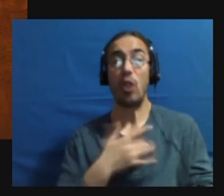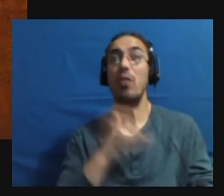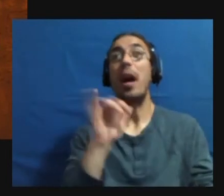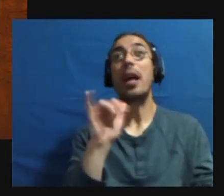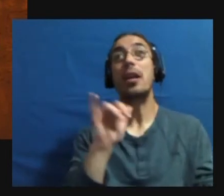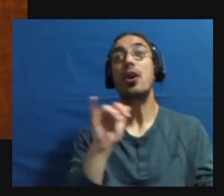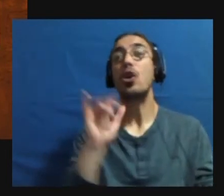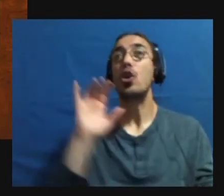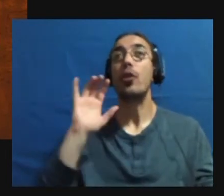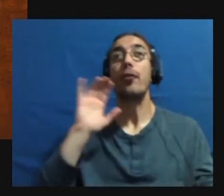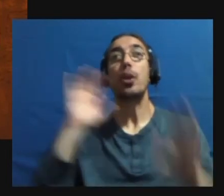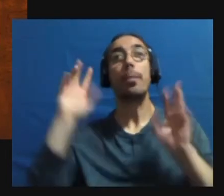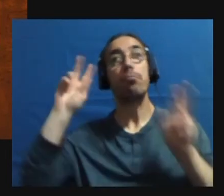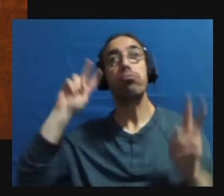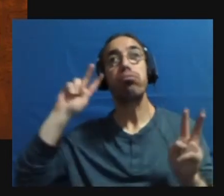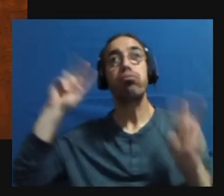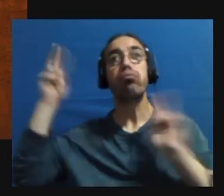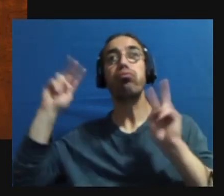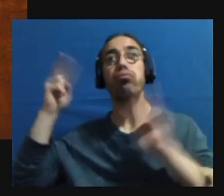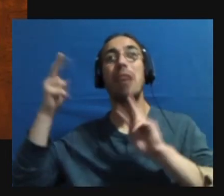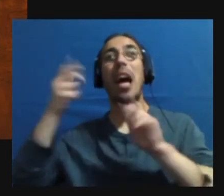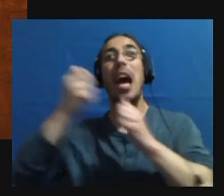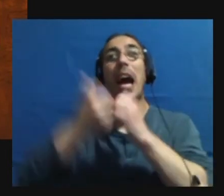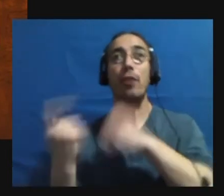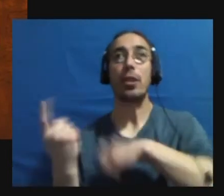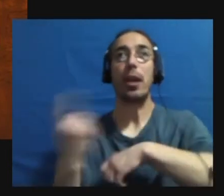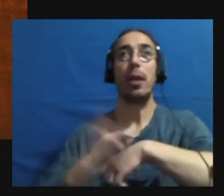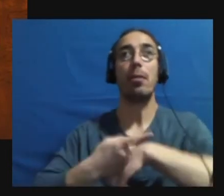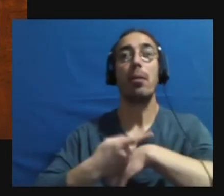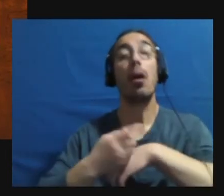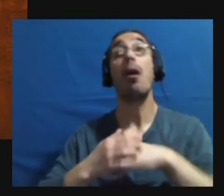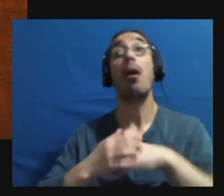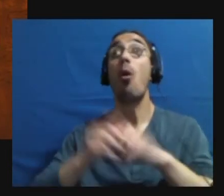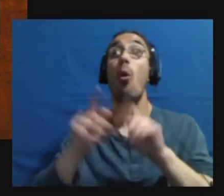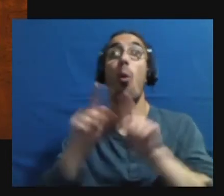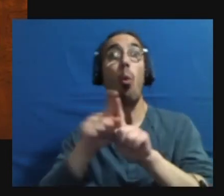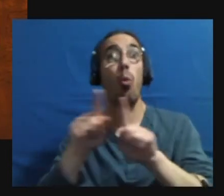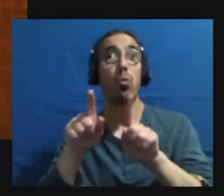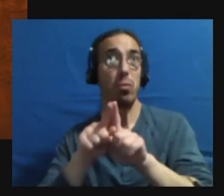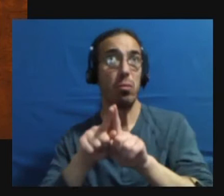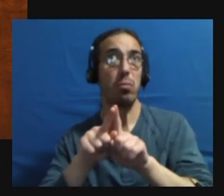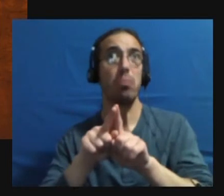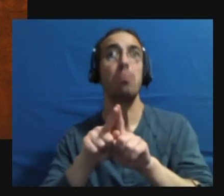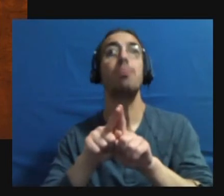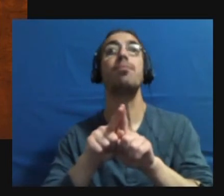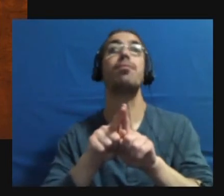communication misinterpreted every single day, and to have a